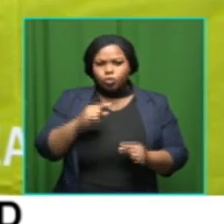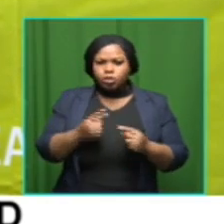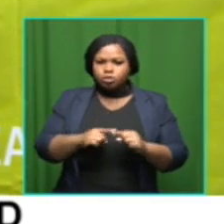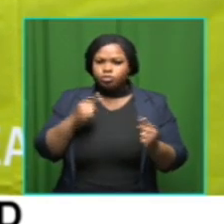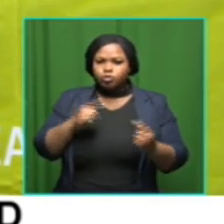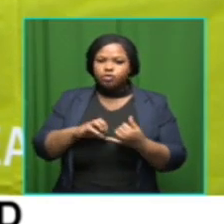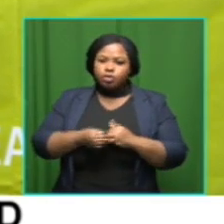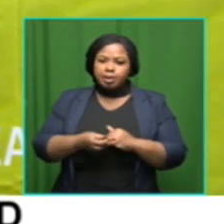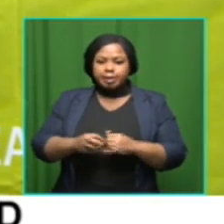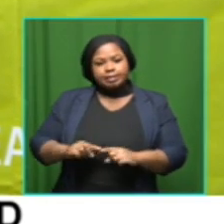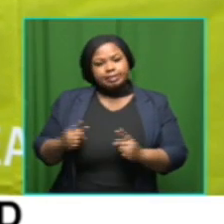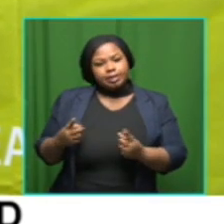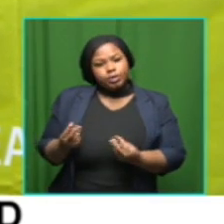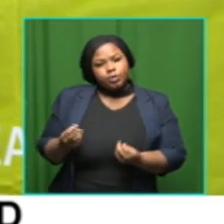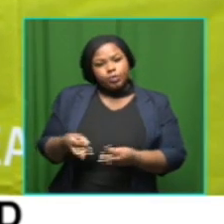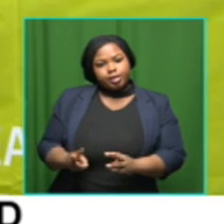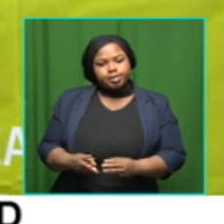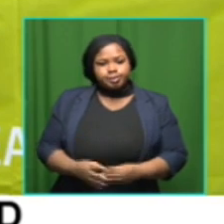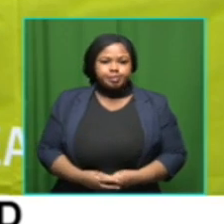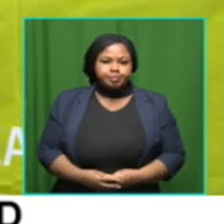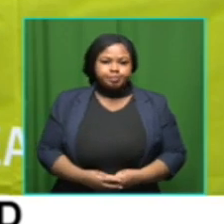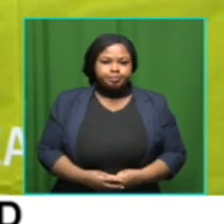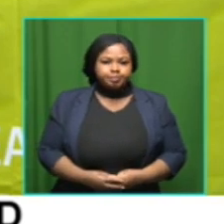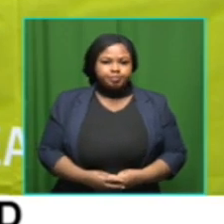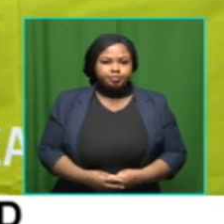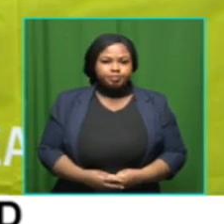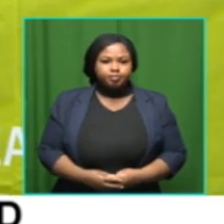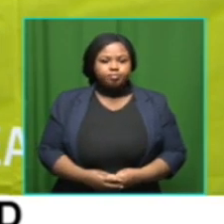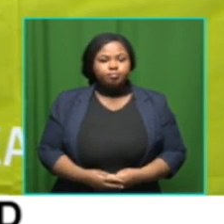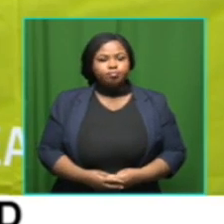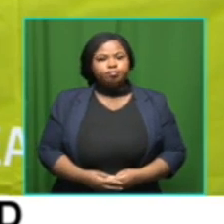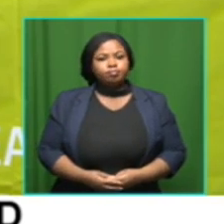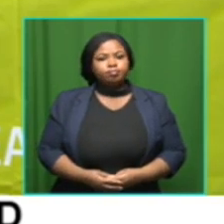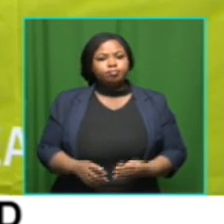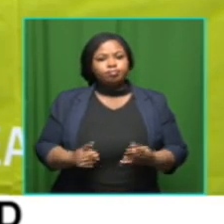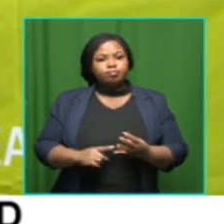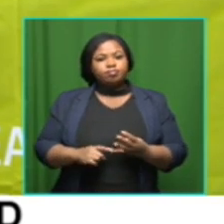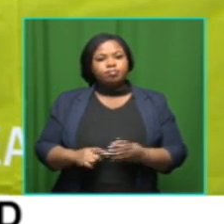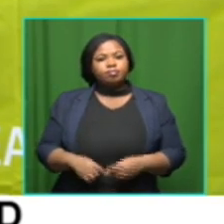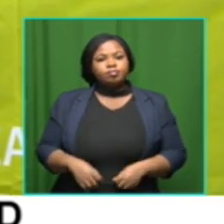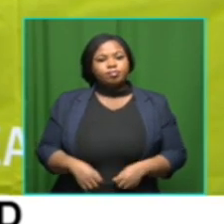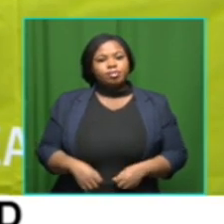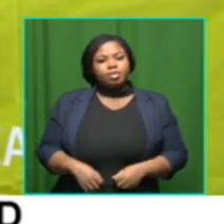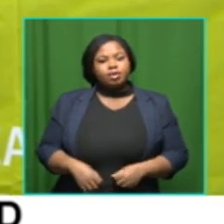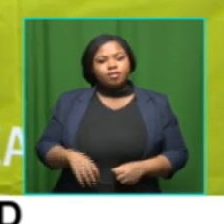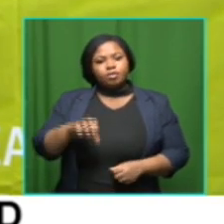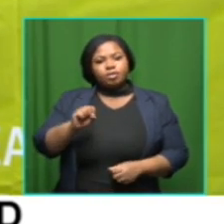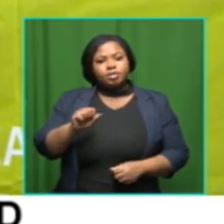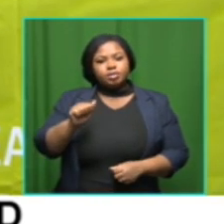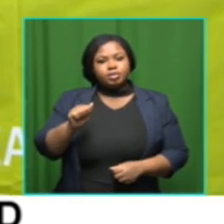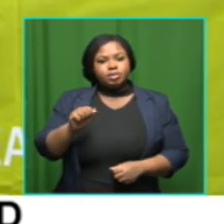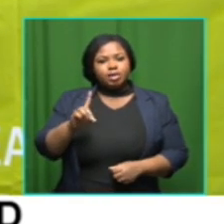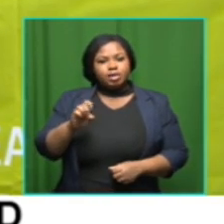that we've tried. The questions of SADC, we are in touch.